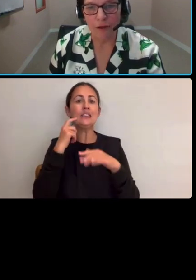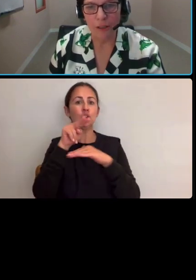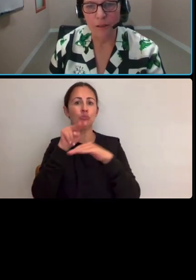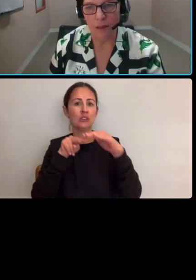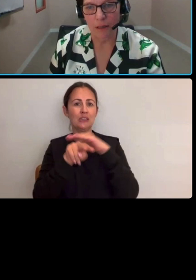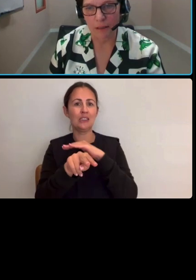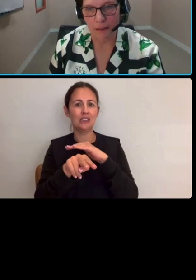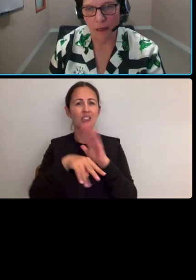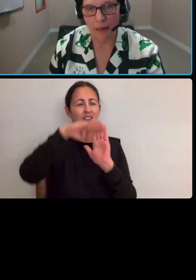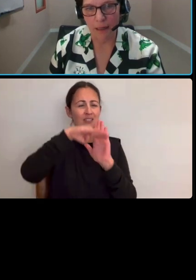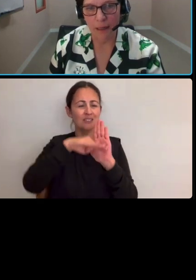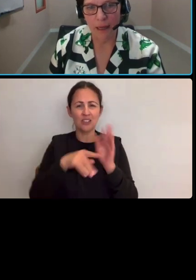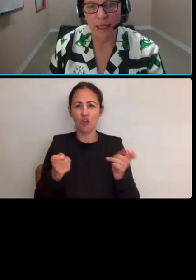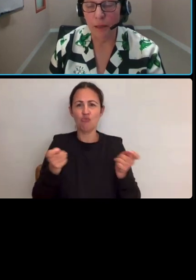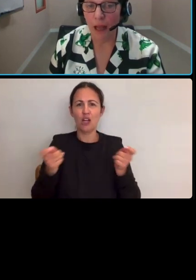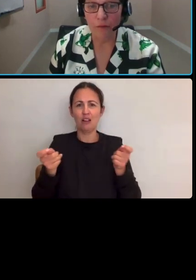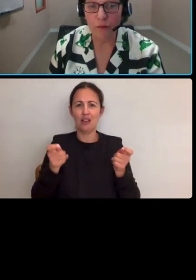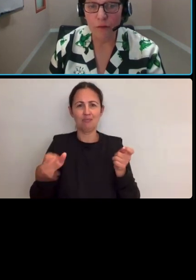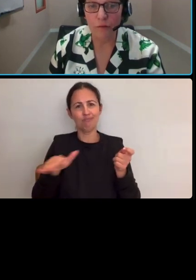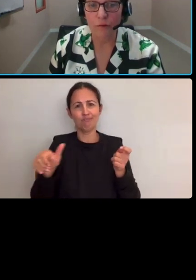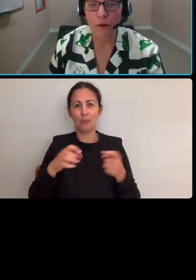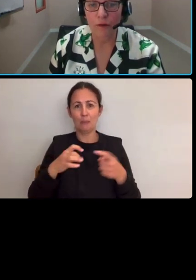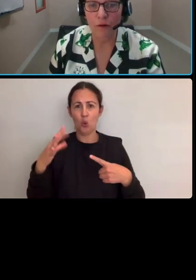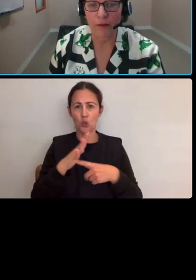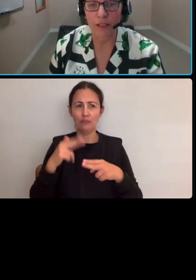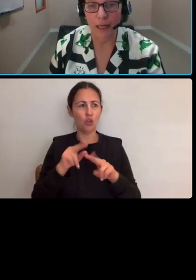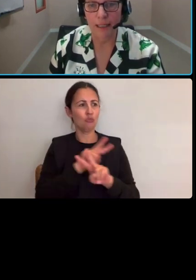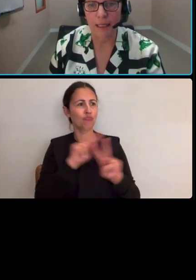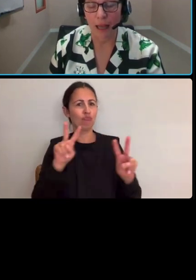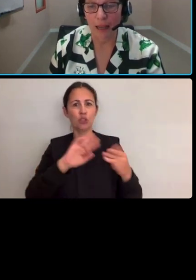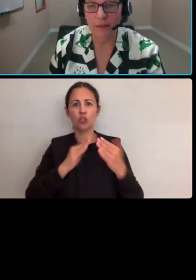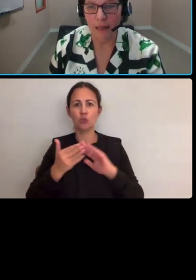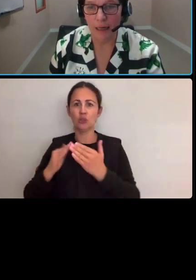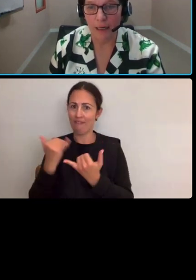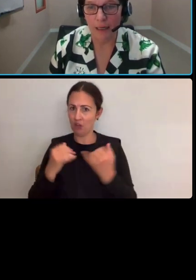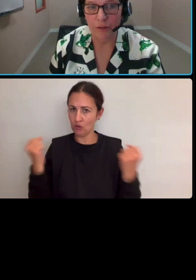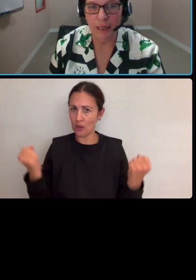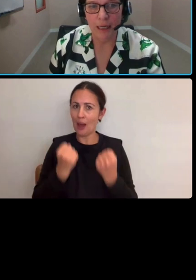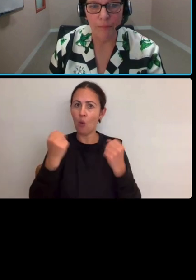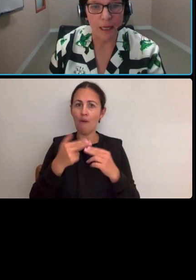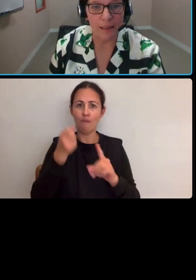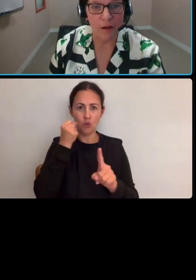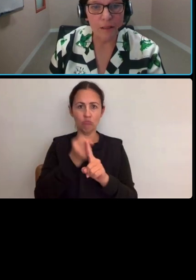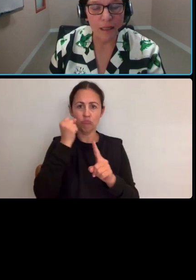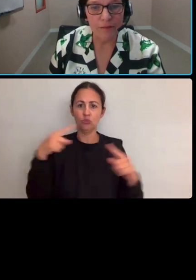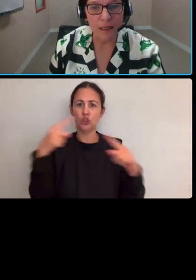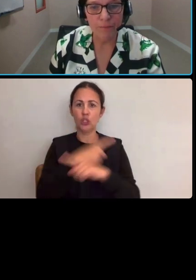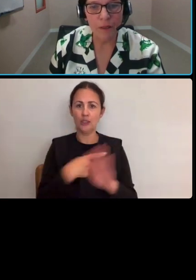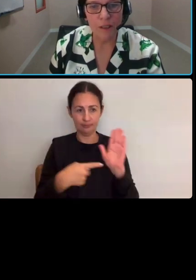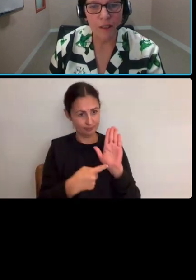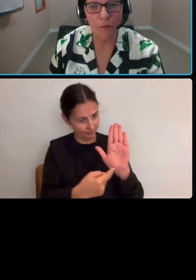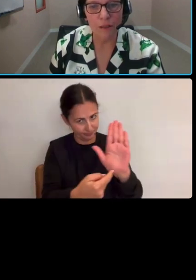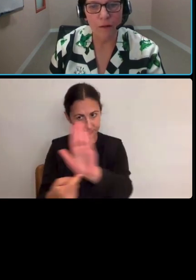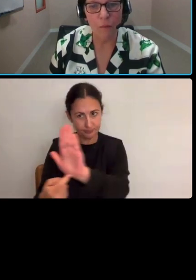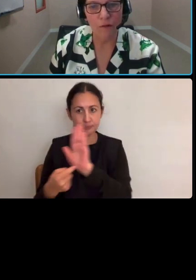harmonious, efficient, trusting society. It's a powerful tool for driving change in behaviours and attitudes. It protects health and